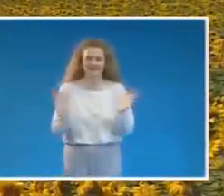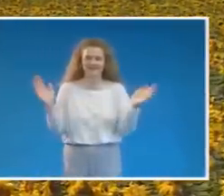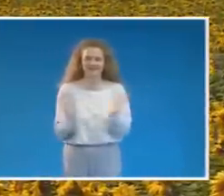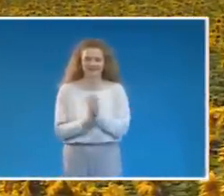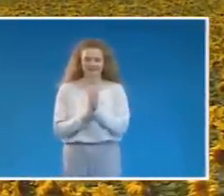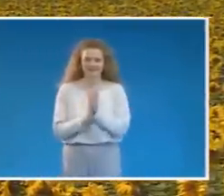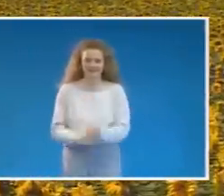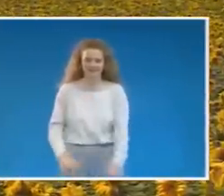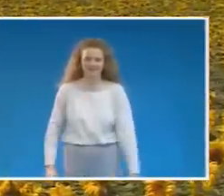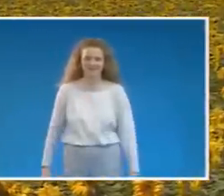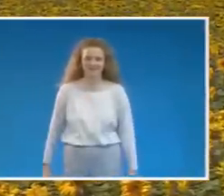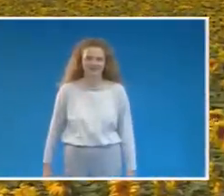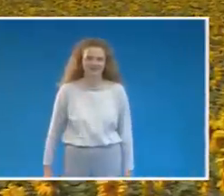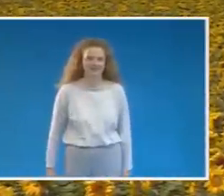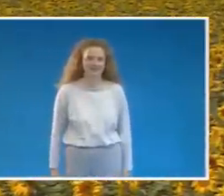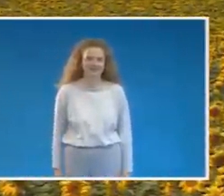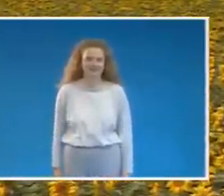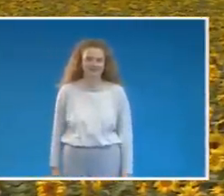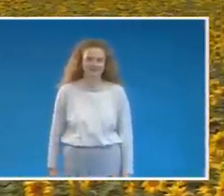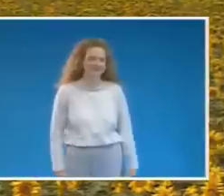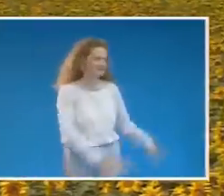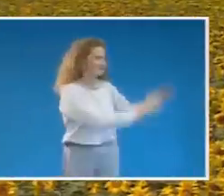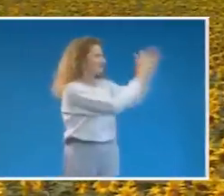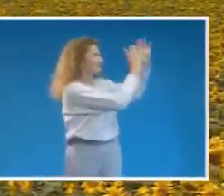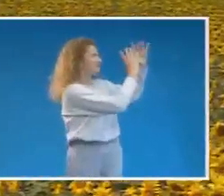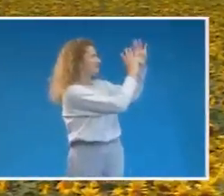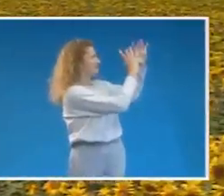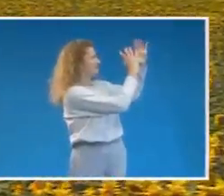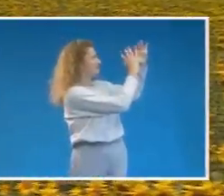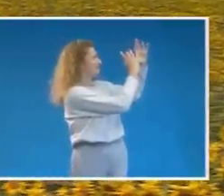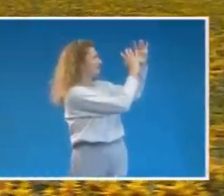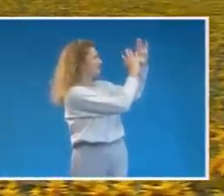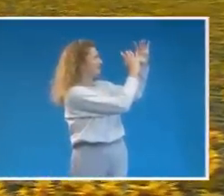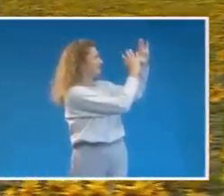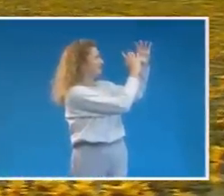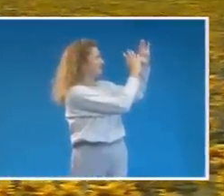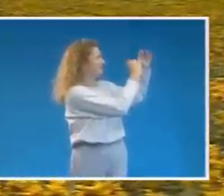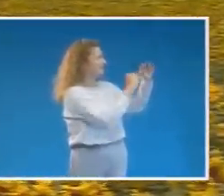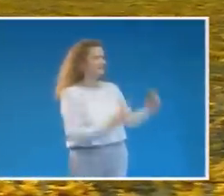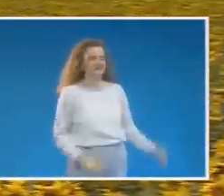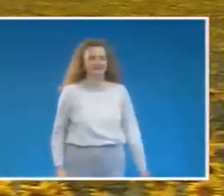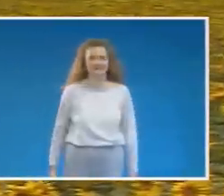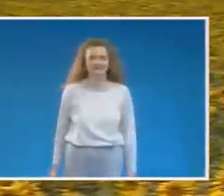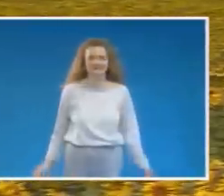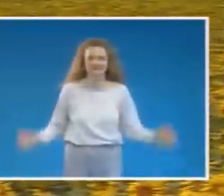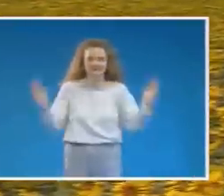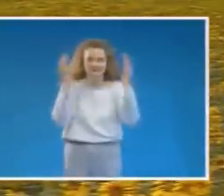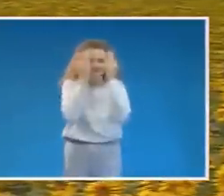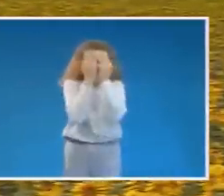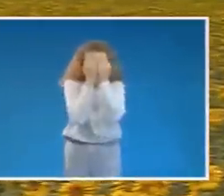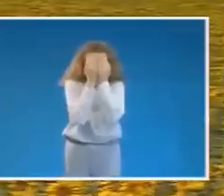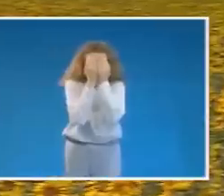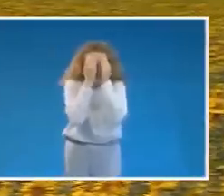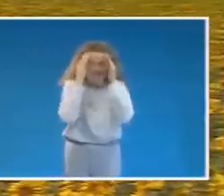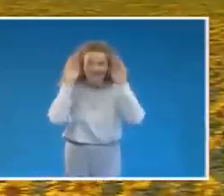clapping, clapping so. Here is baby's trumpet, tootle, tootle, loo. Here's the way the